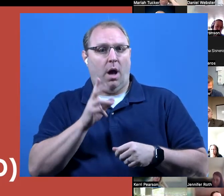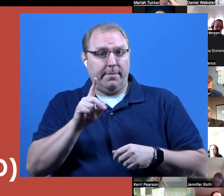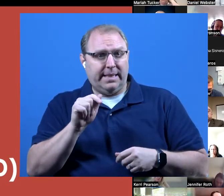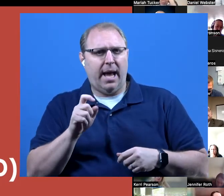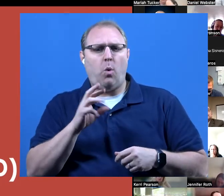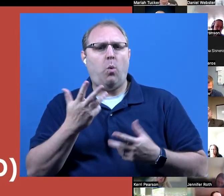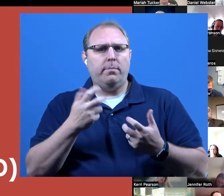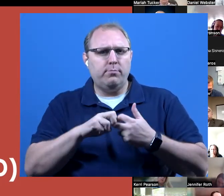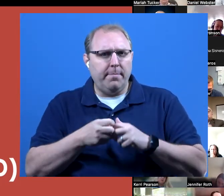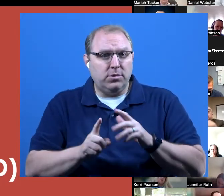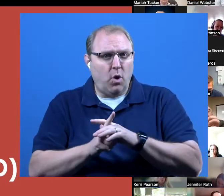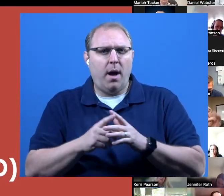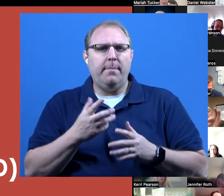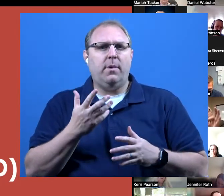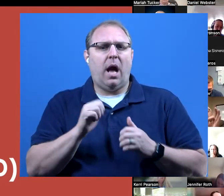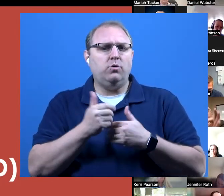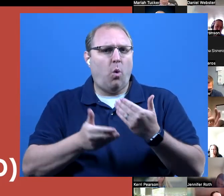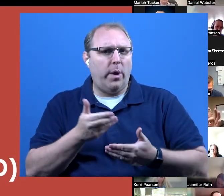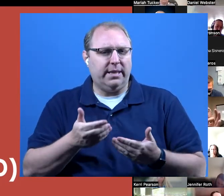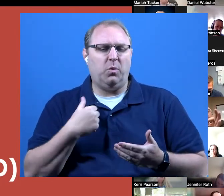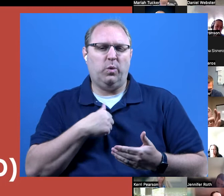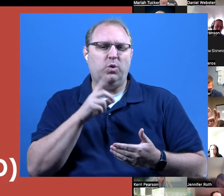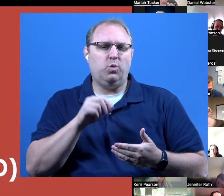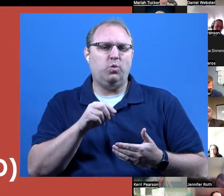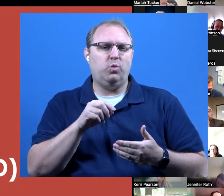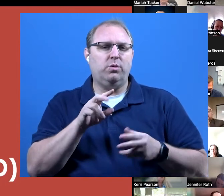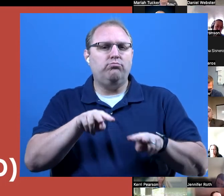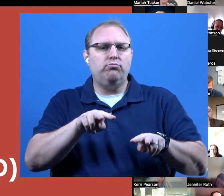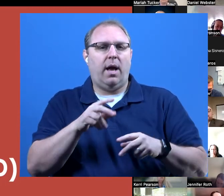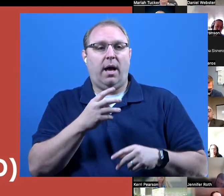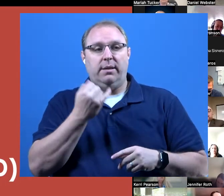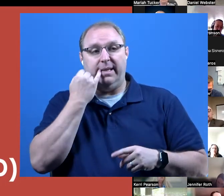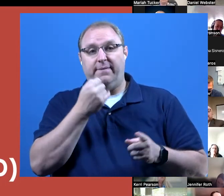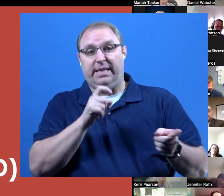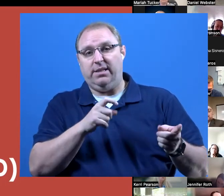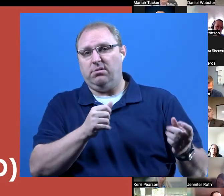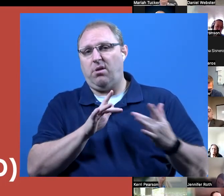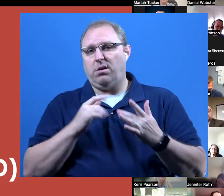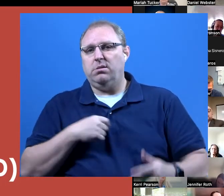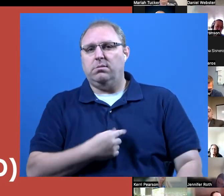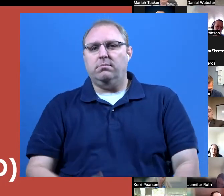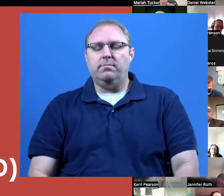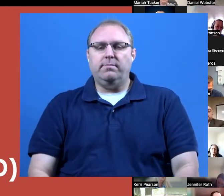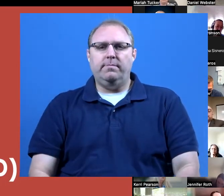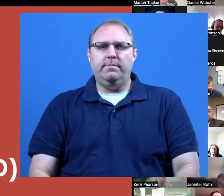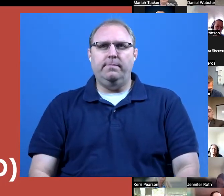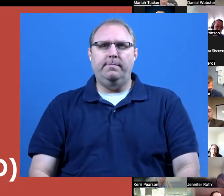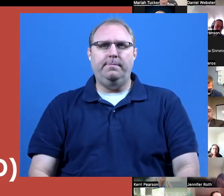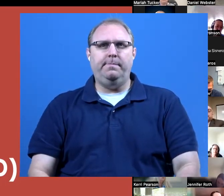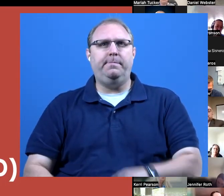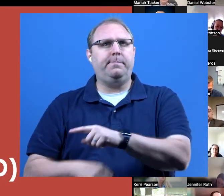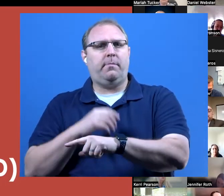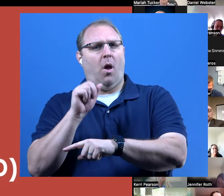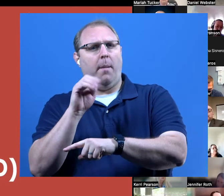going. In UPM, can you narrate about having a conversation with the